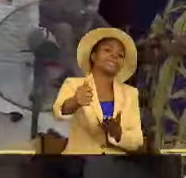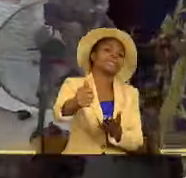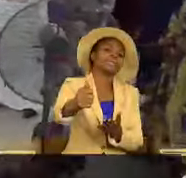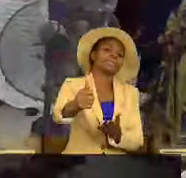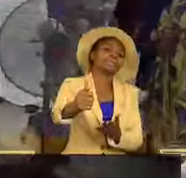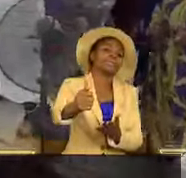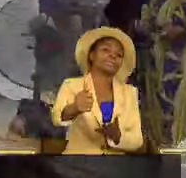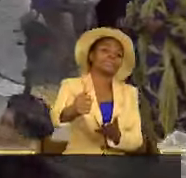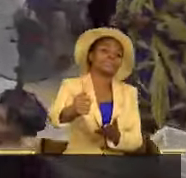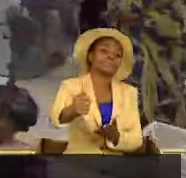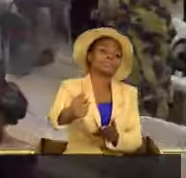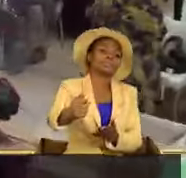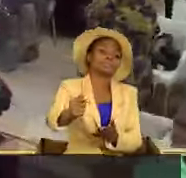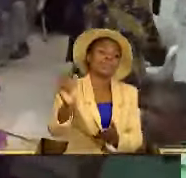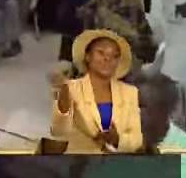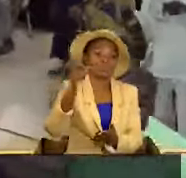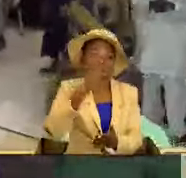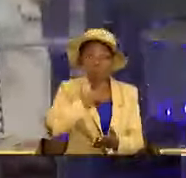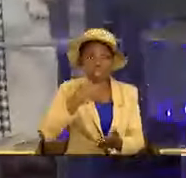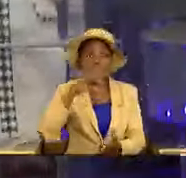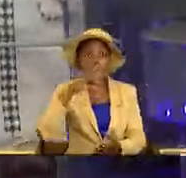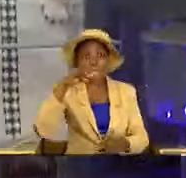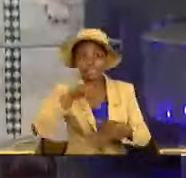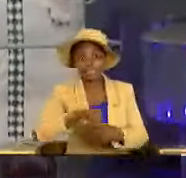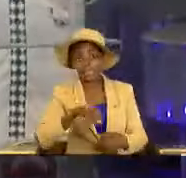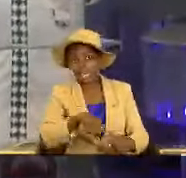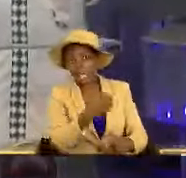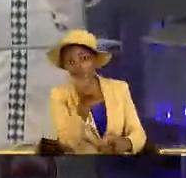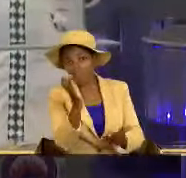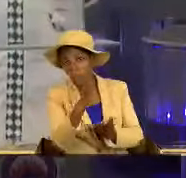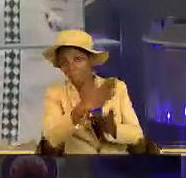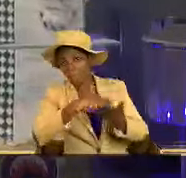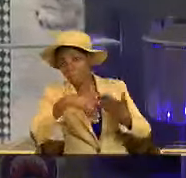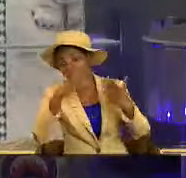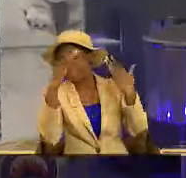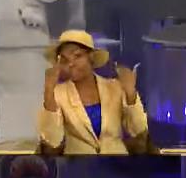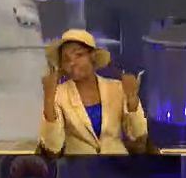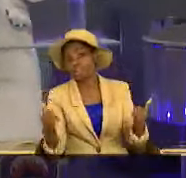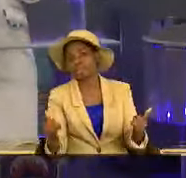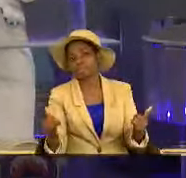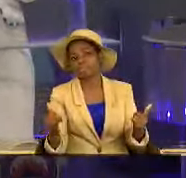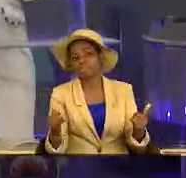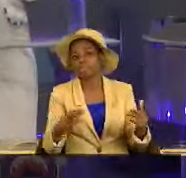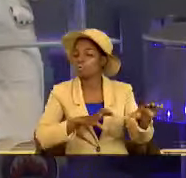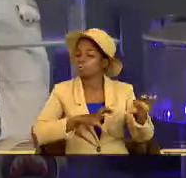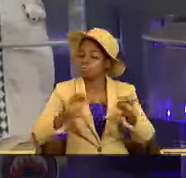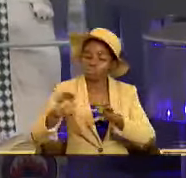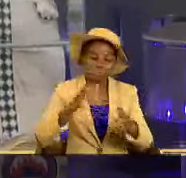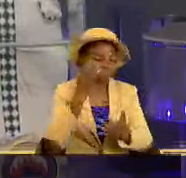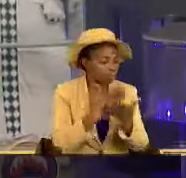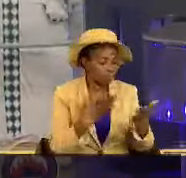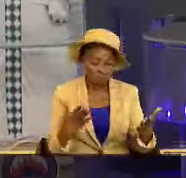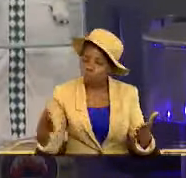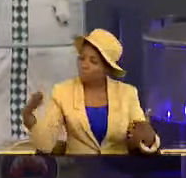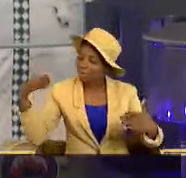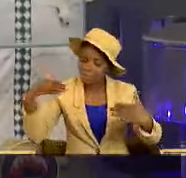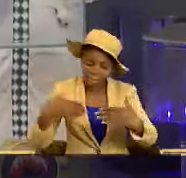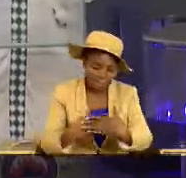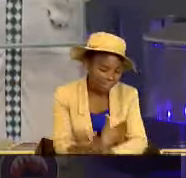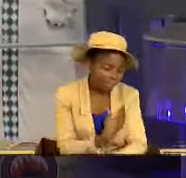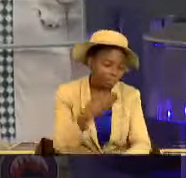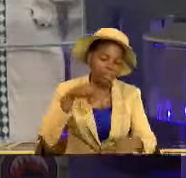pray we are in another section do something new in my life